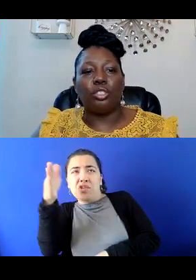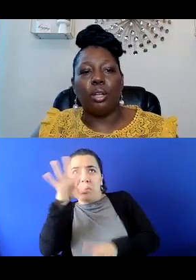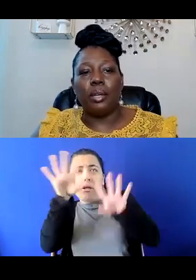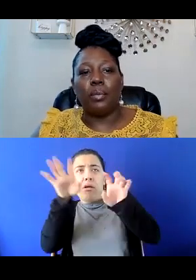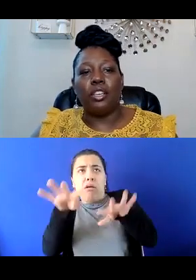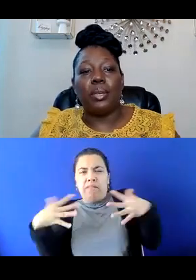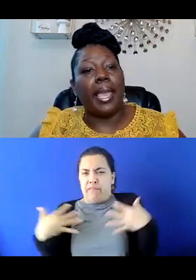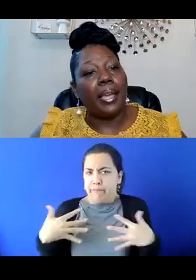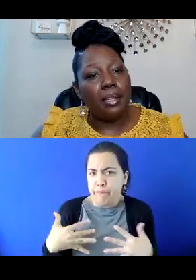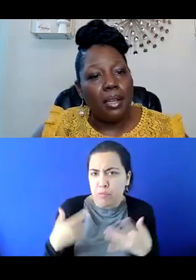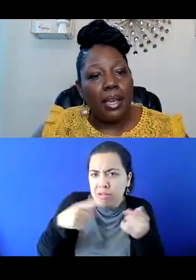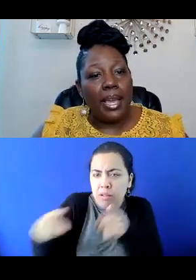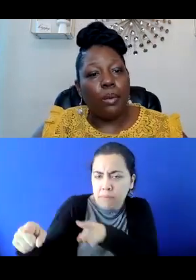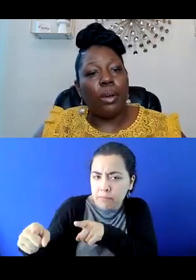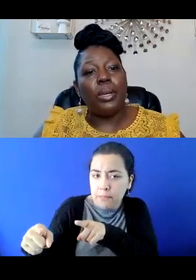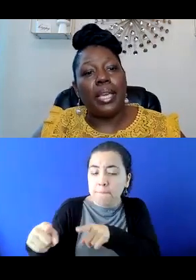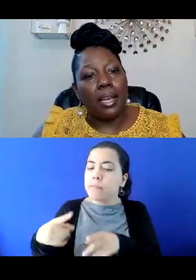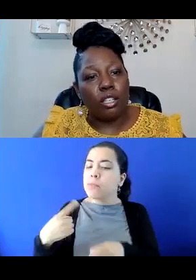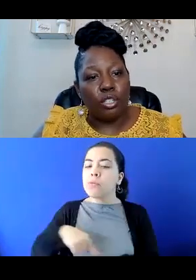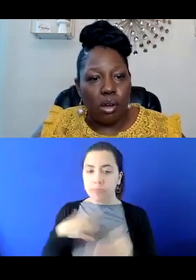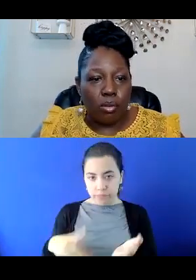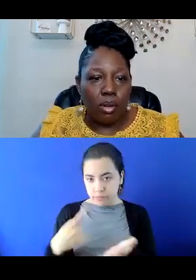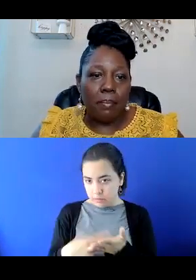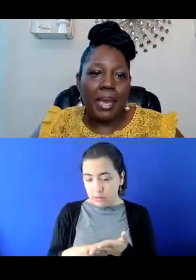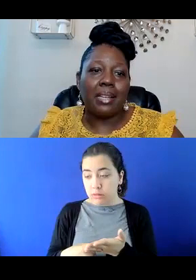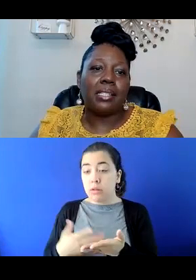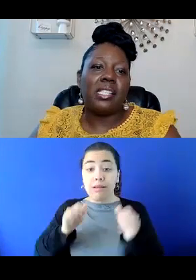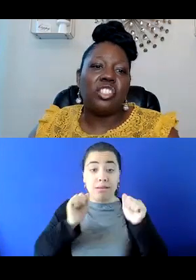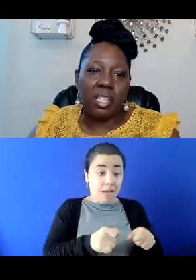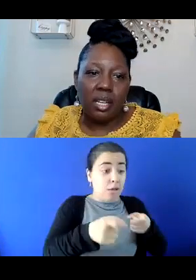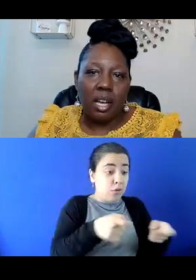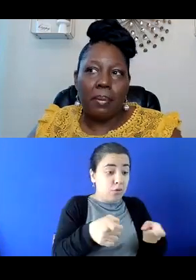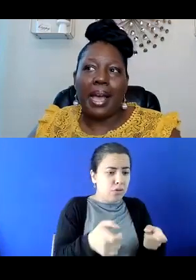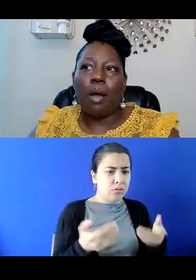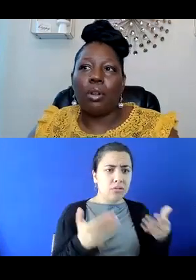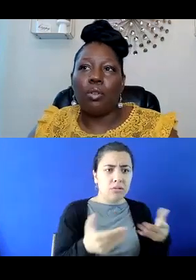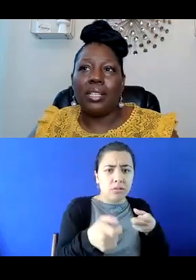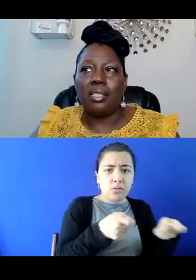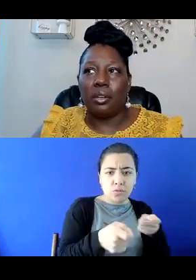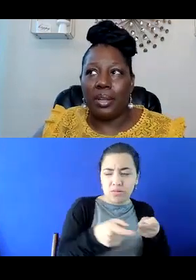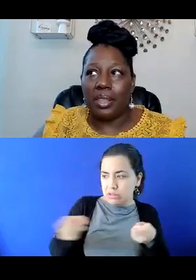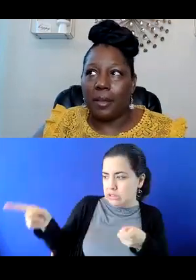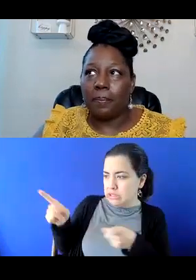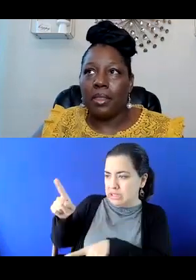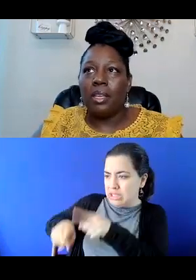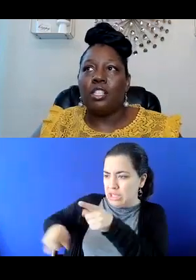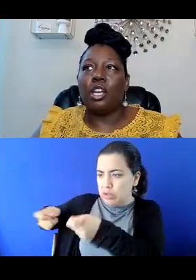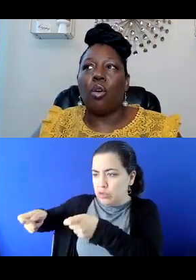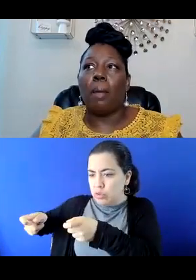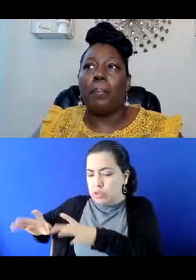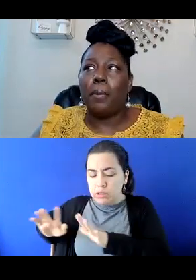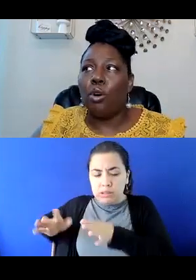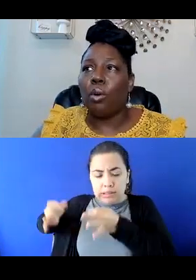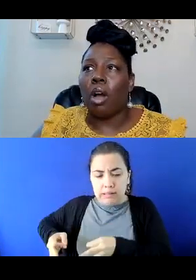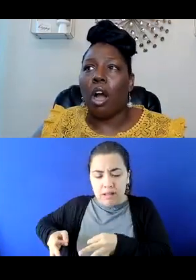about controlling what you can and what we can't control, make a decision about how we're going to deal with it.